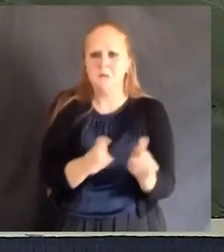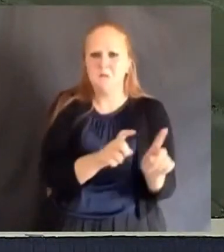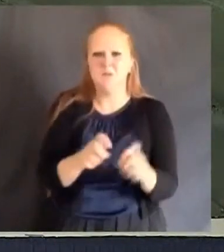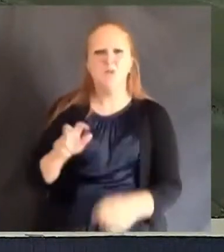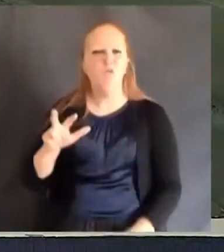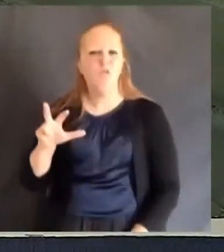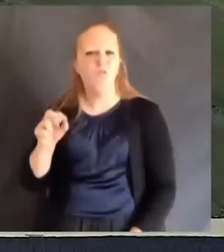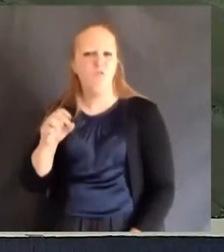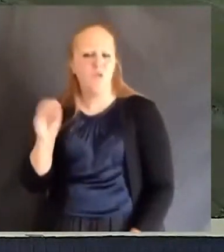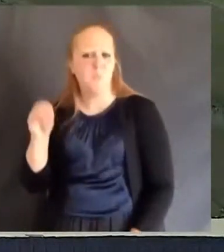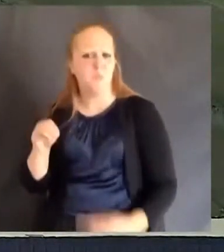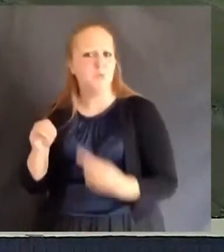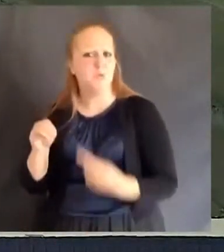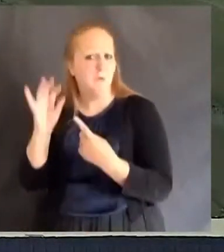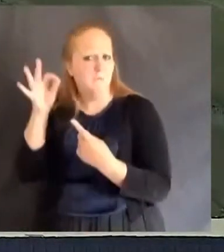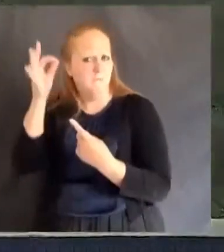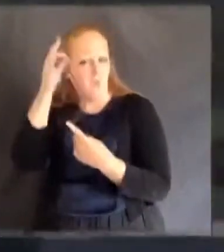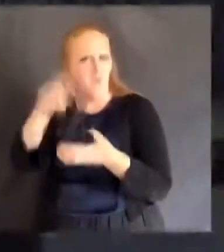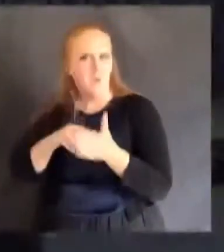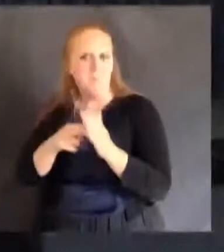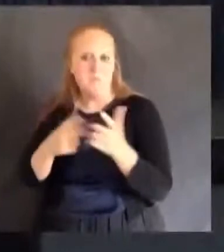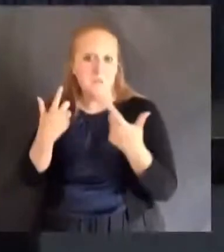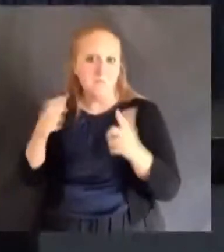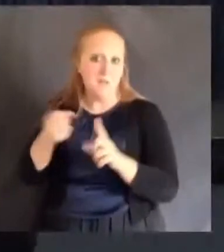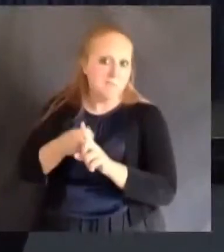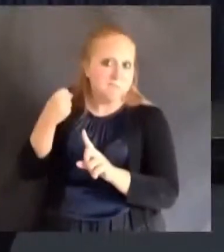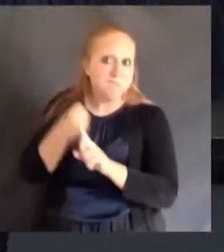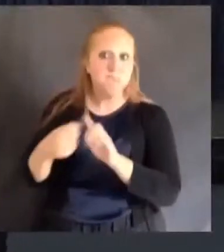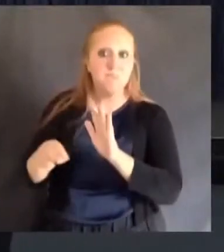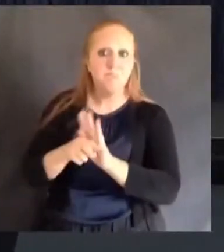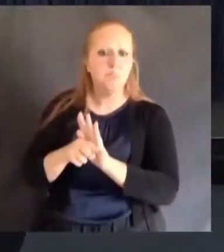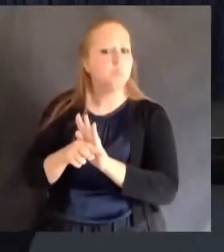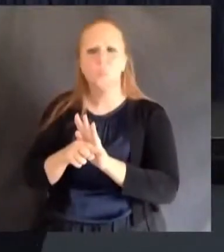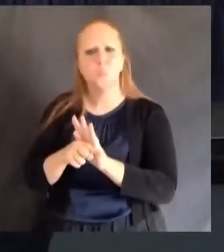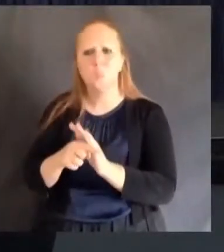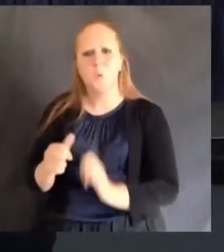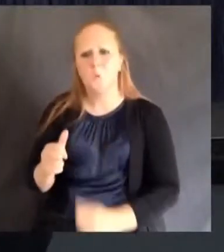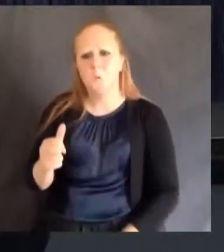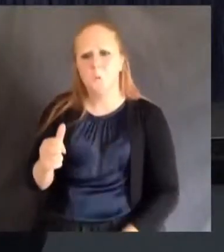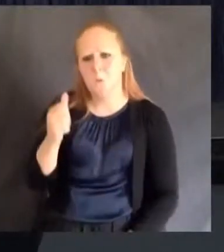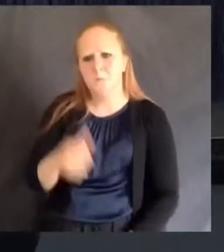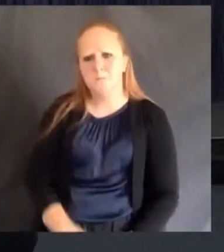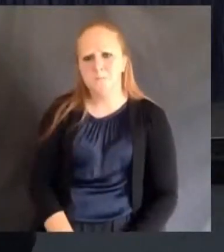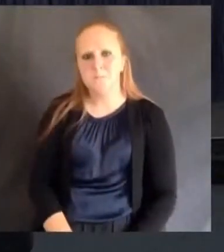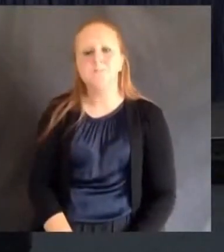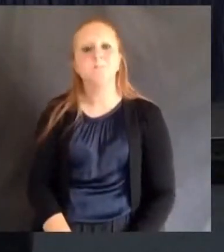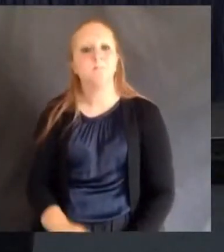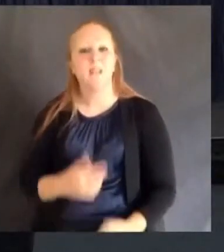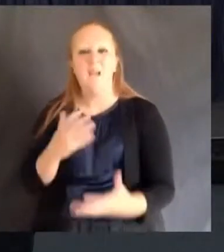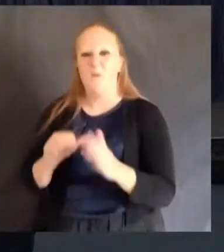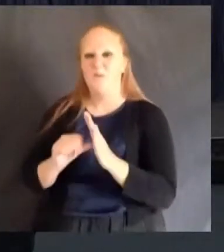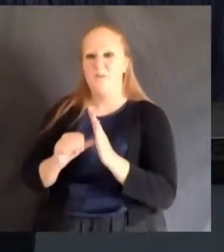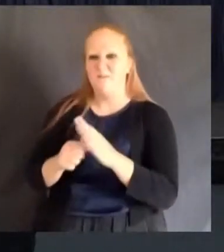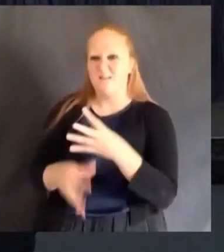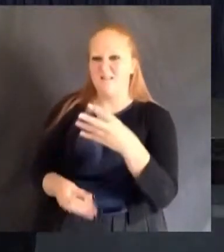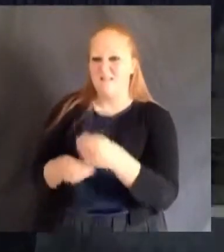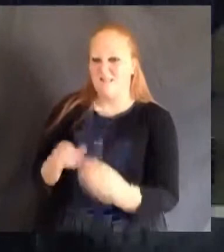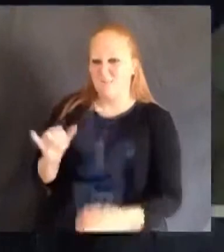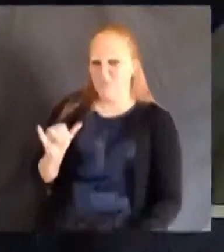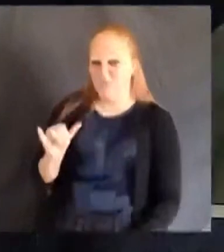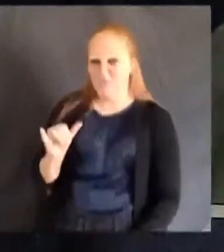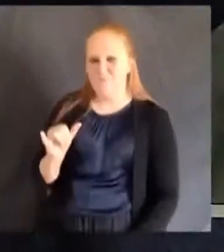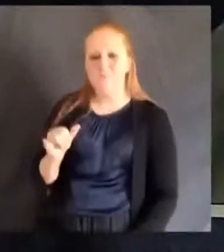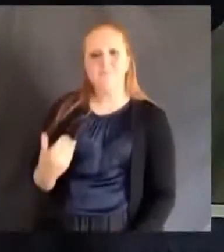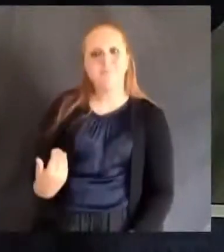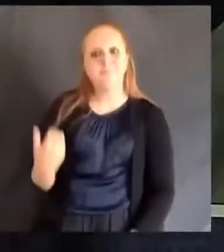so it shouldn't have that dramatic effect. Jen, just to punctuate the governor's point, when we started this crisis